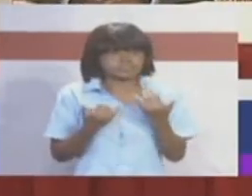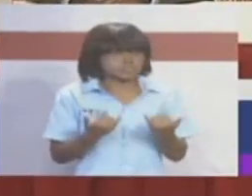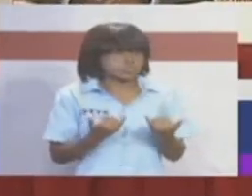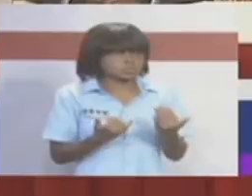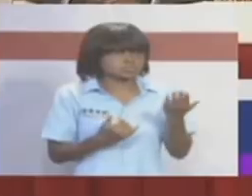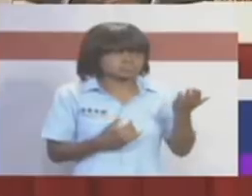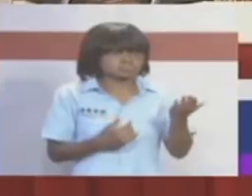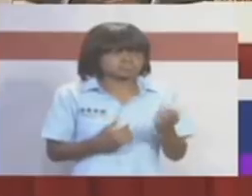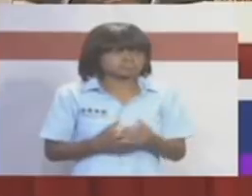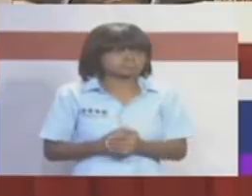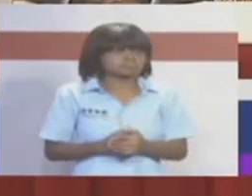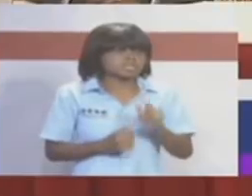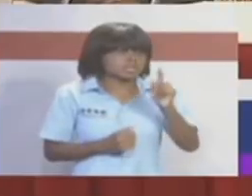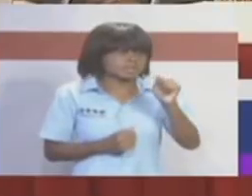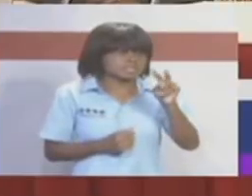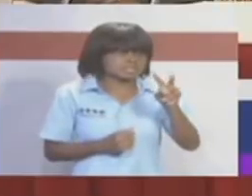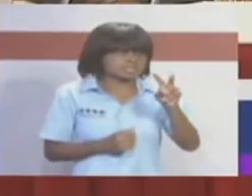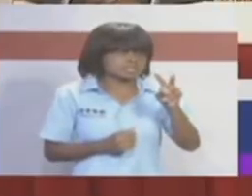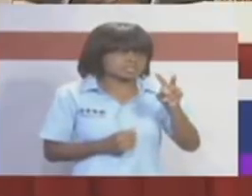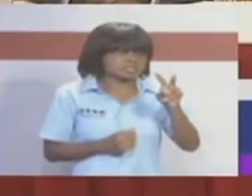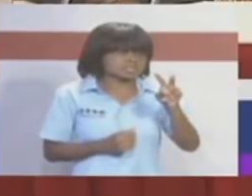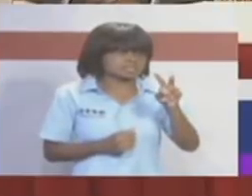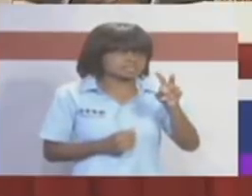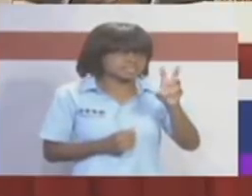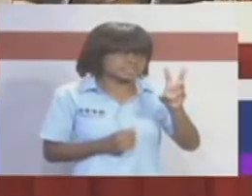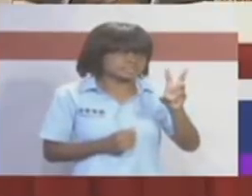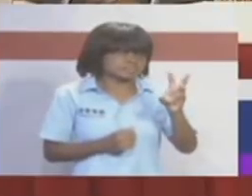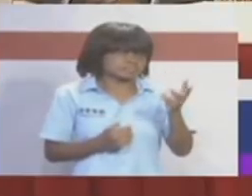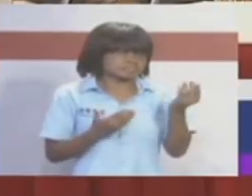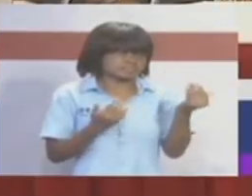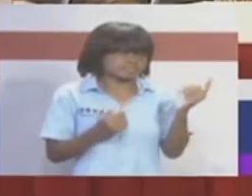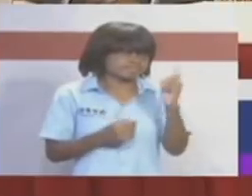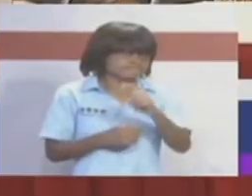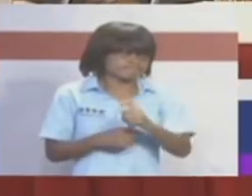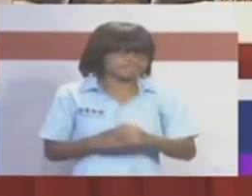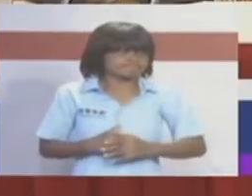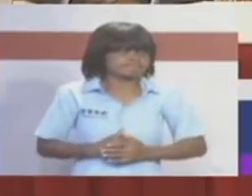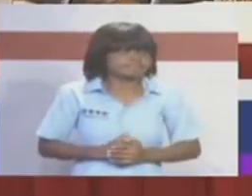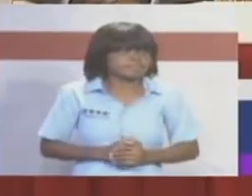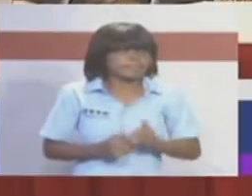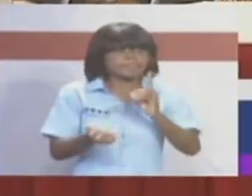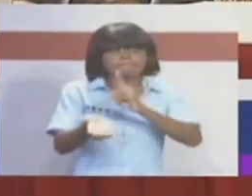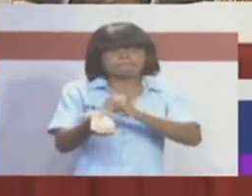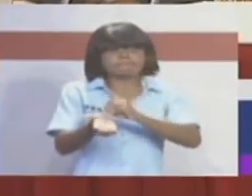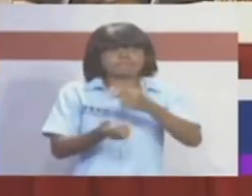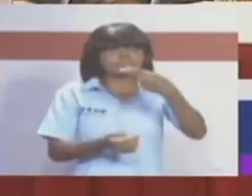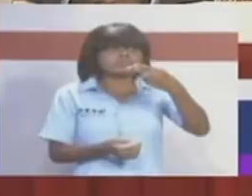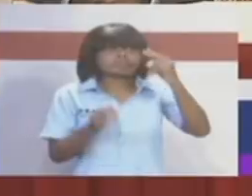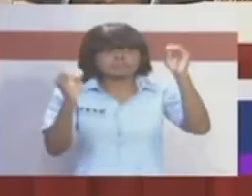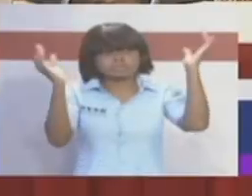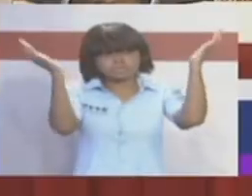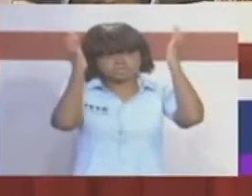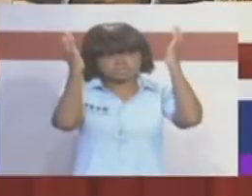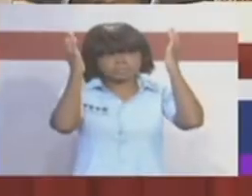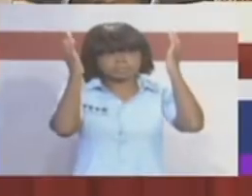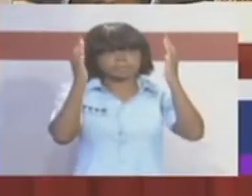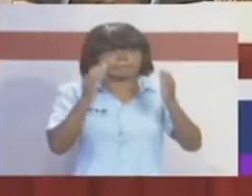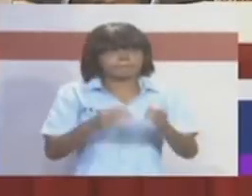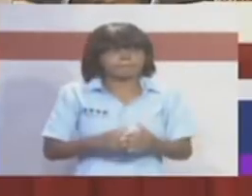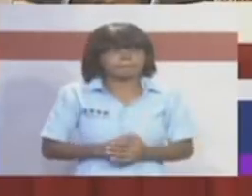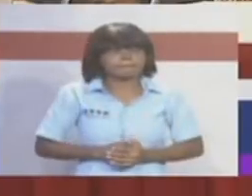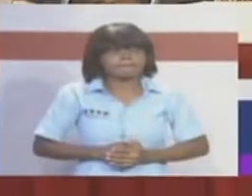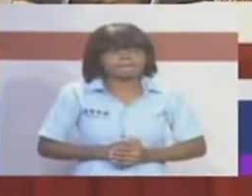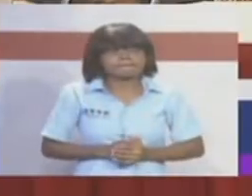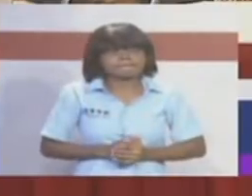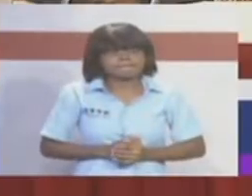Thank you. Dr. Hines, in terms of daily COVID infections, what is the doubling time currently at?